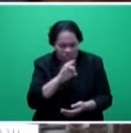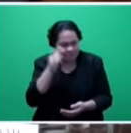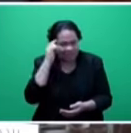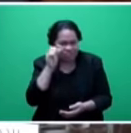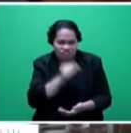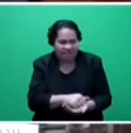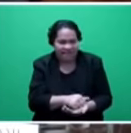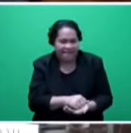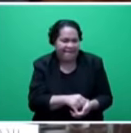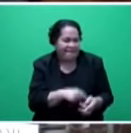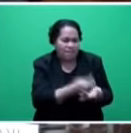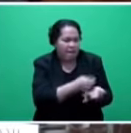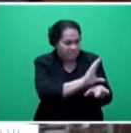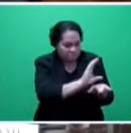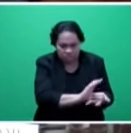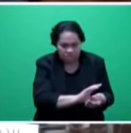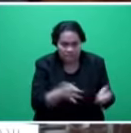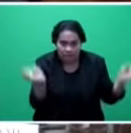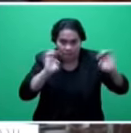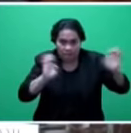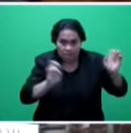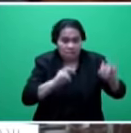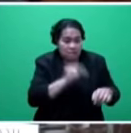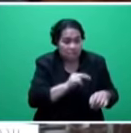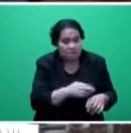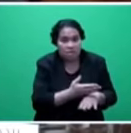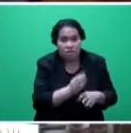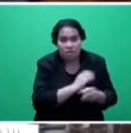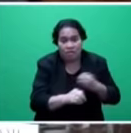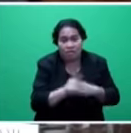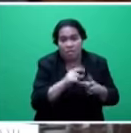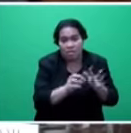Is there any urgency for a new office for the Prime Minister?